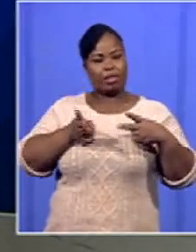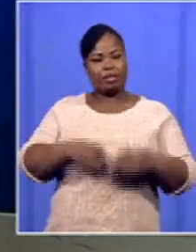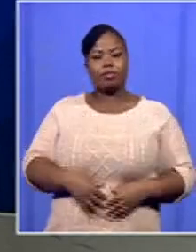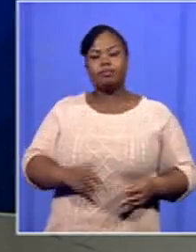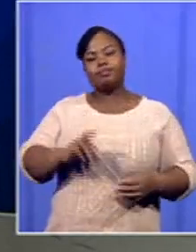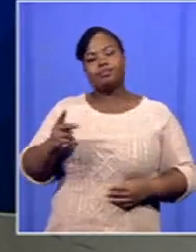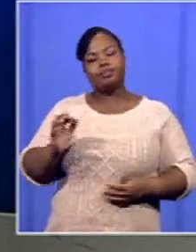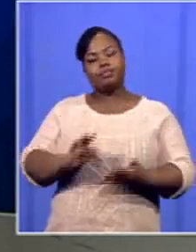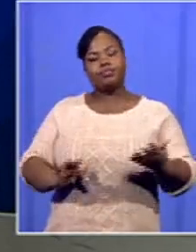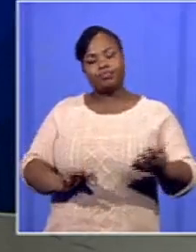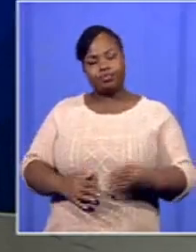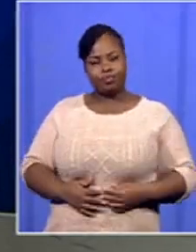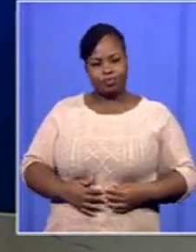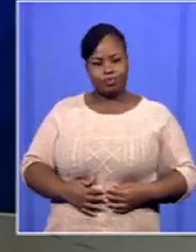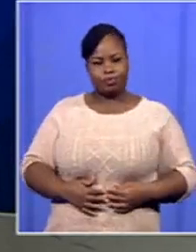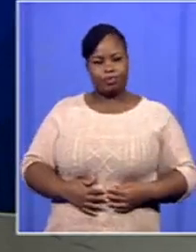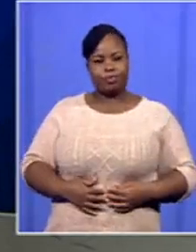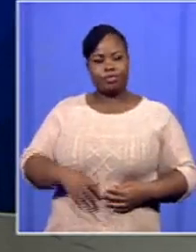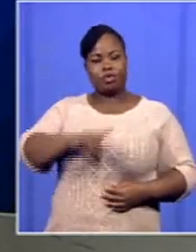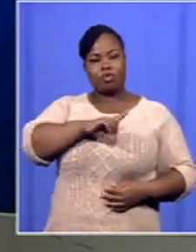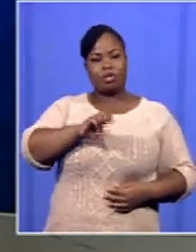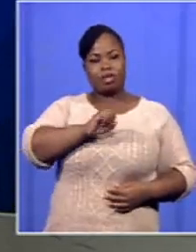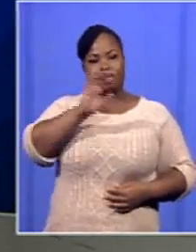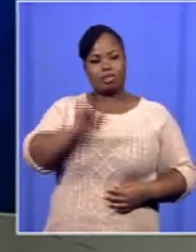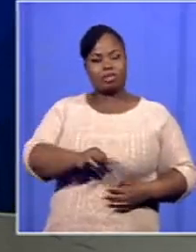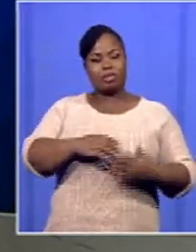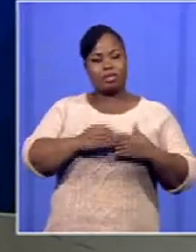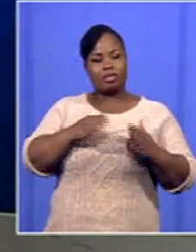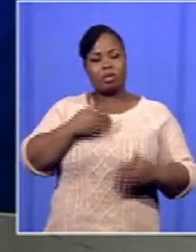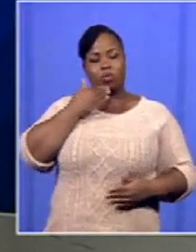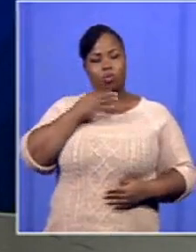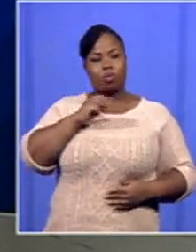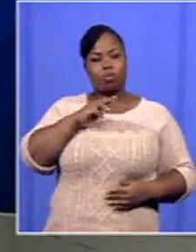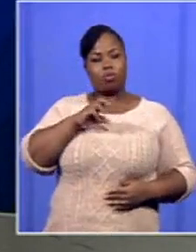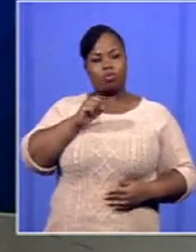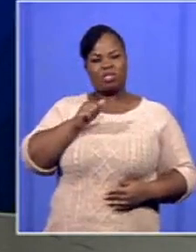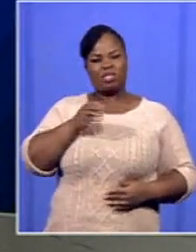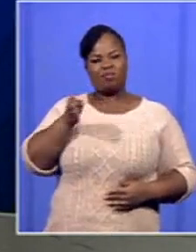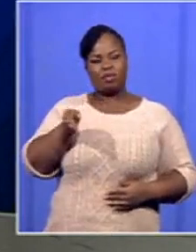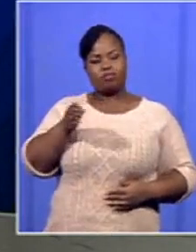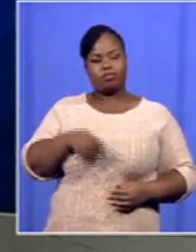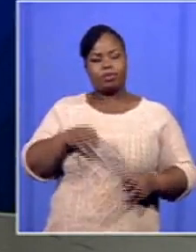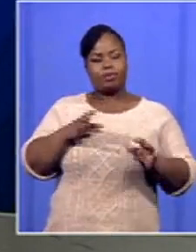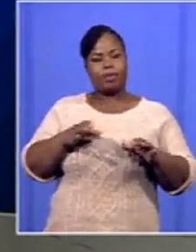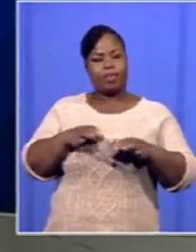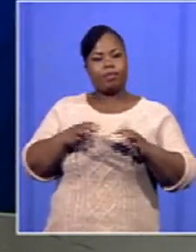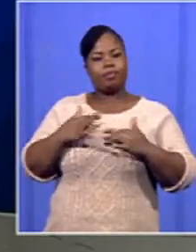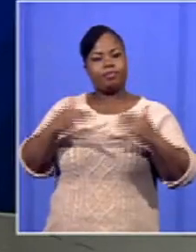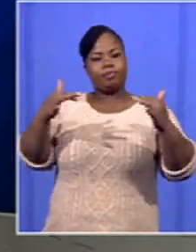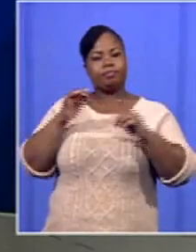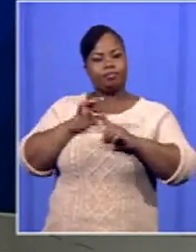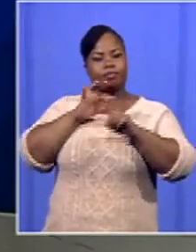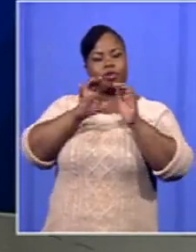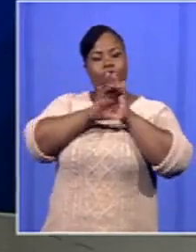take you to another story now live. The One SA movement leader Mmusi Maimane is currently addressing a mini rally at the Constitutional